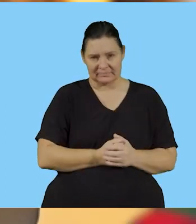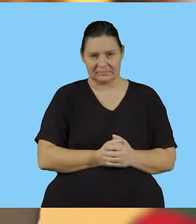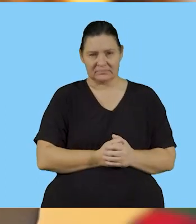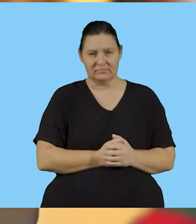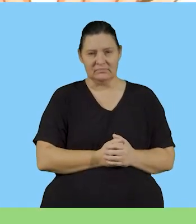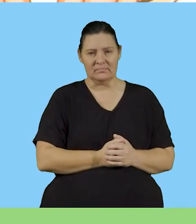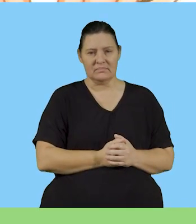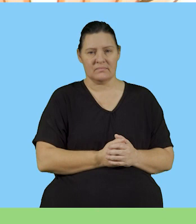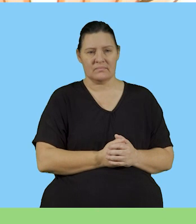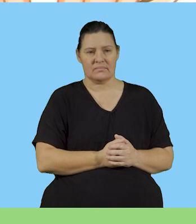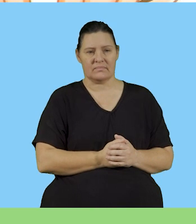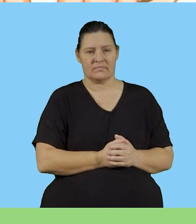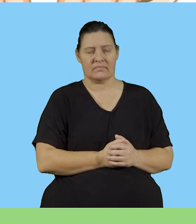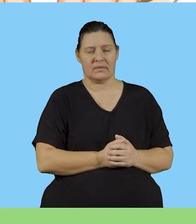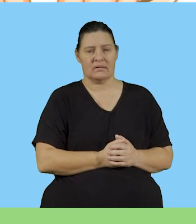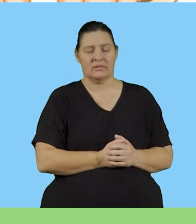factors.